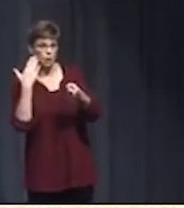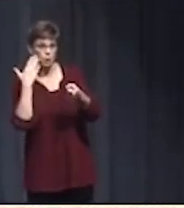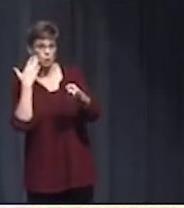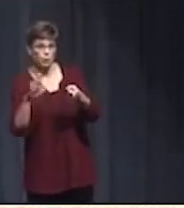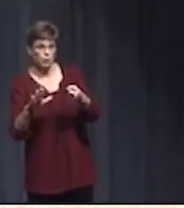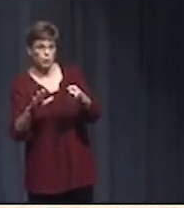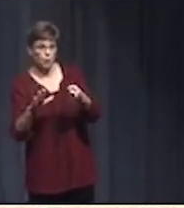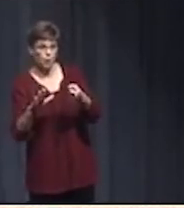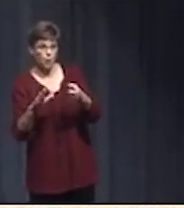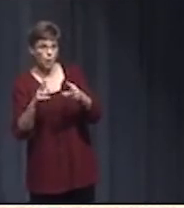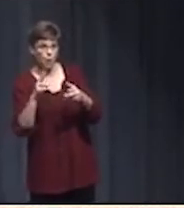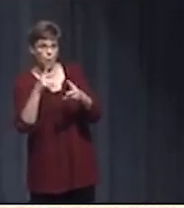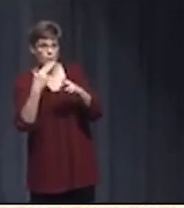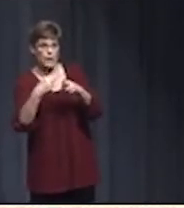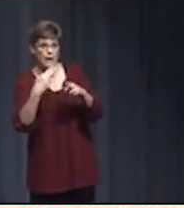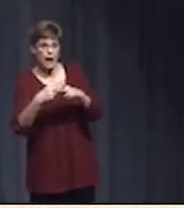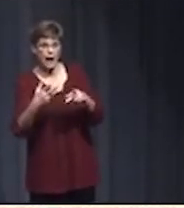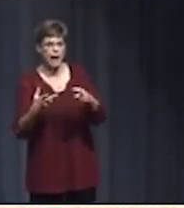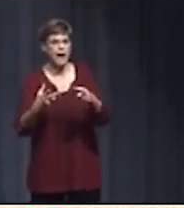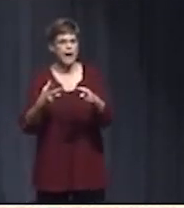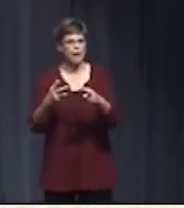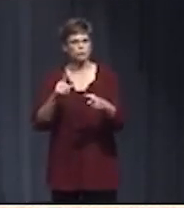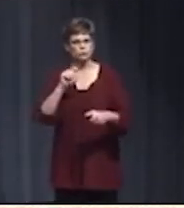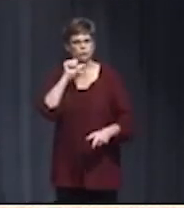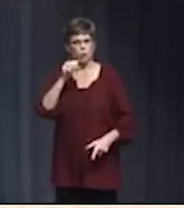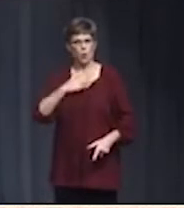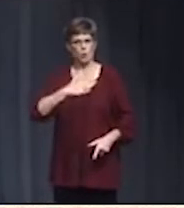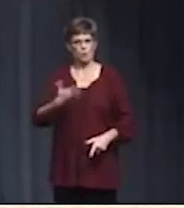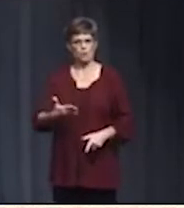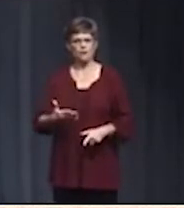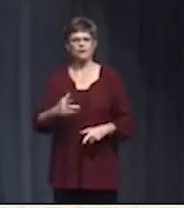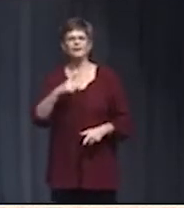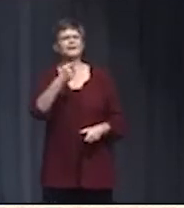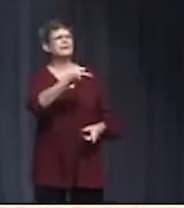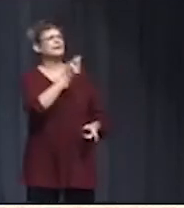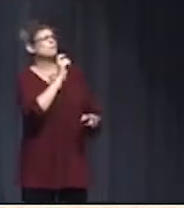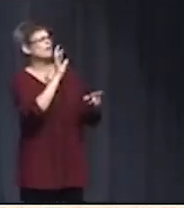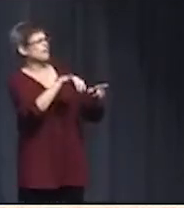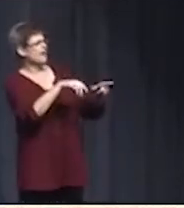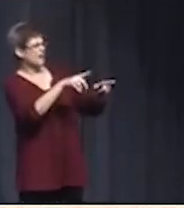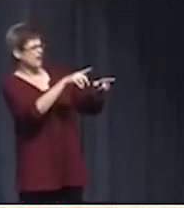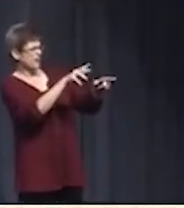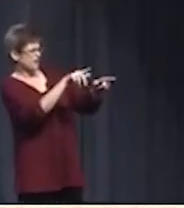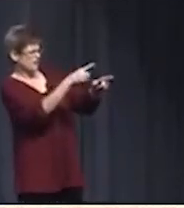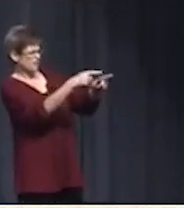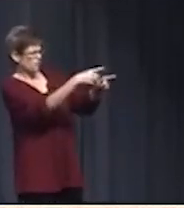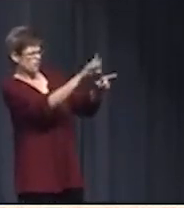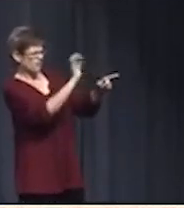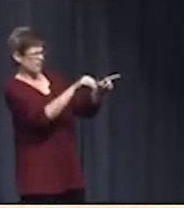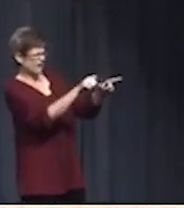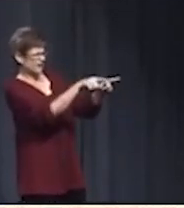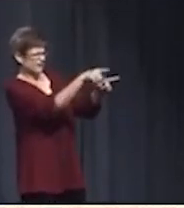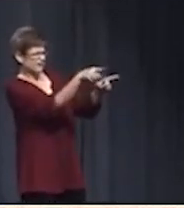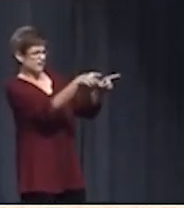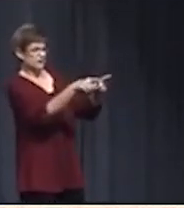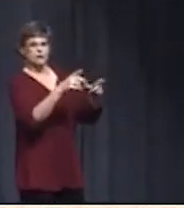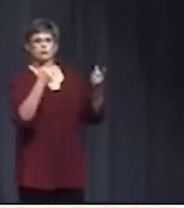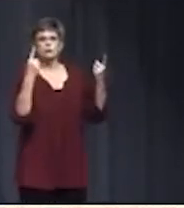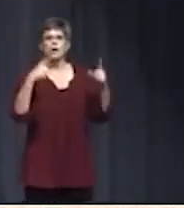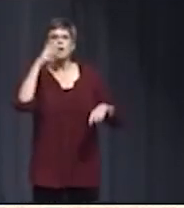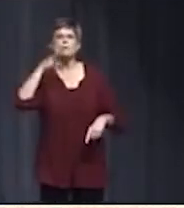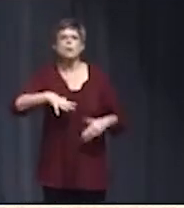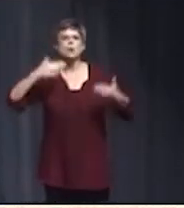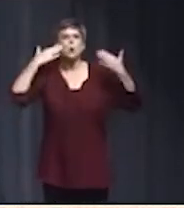not knowing it. Give me the thingabob. No, the other, the doohickey over there. No, the other one, to your left. If we don't know what it is, we'll